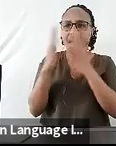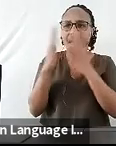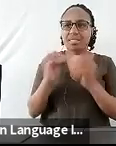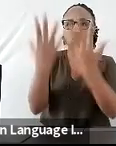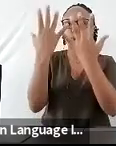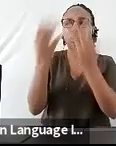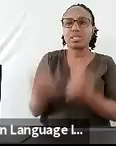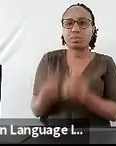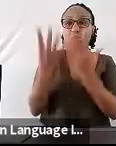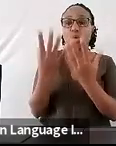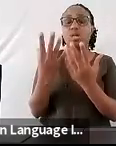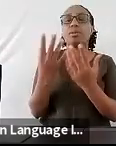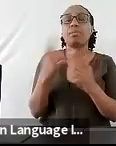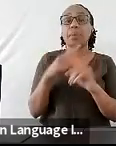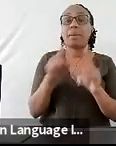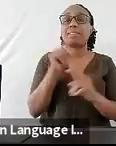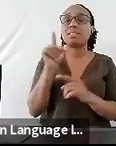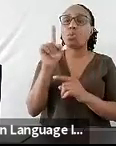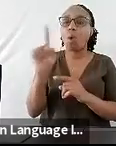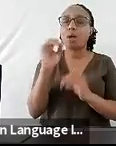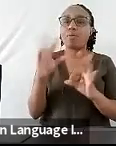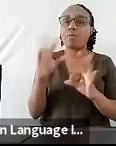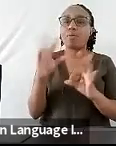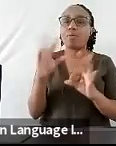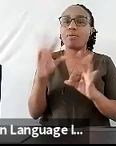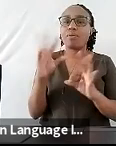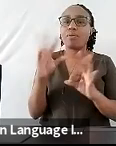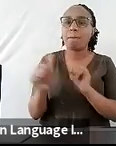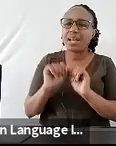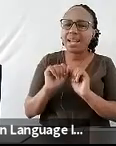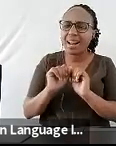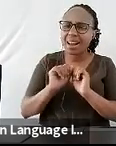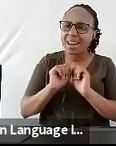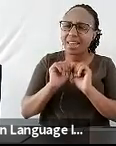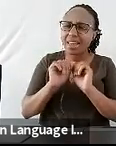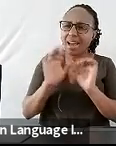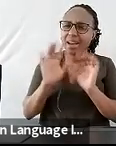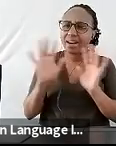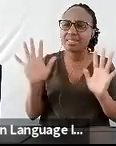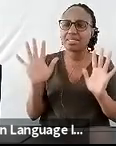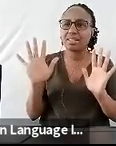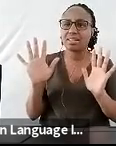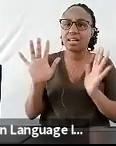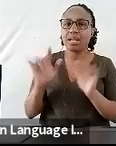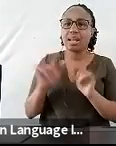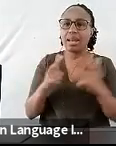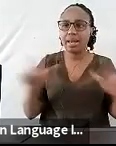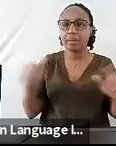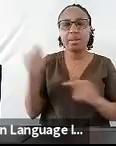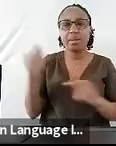most clearest lakes I've ever seen in my life. And going